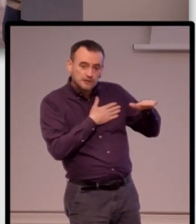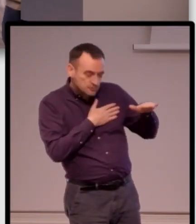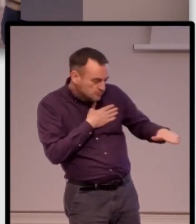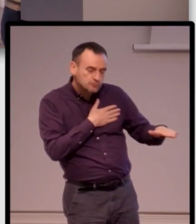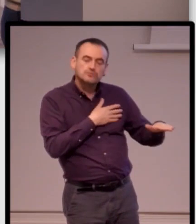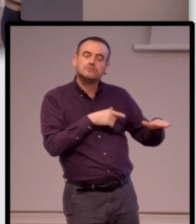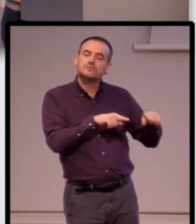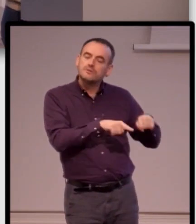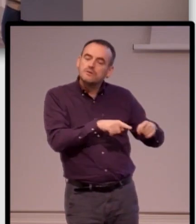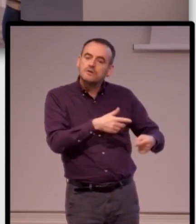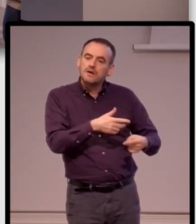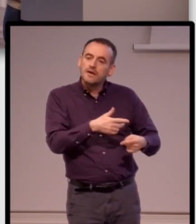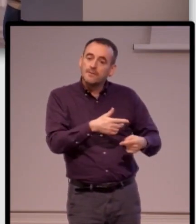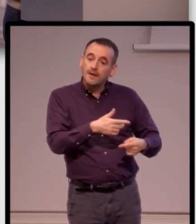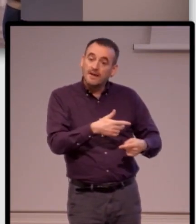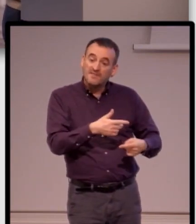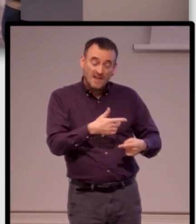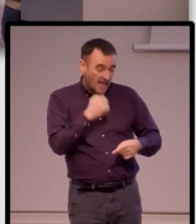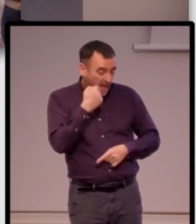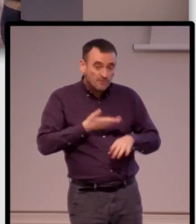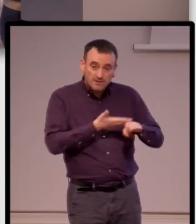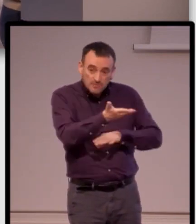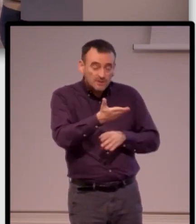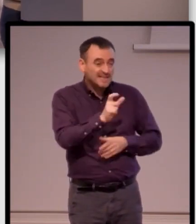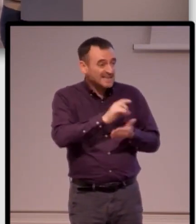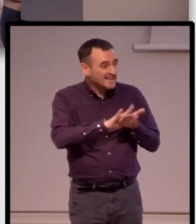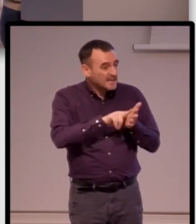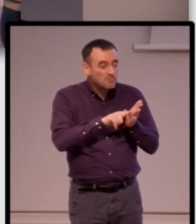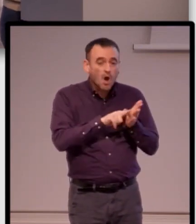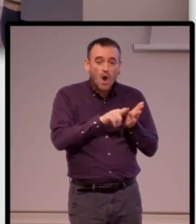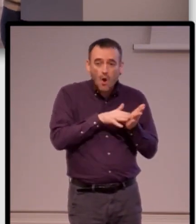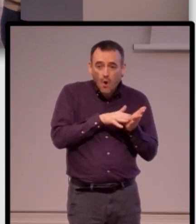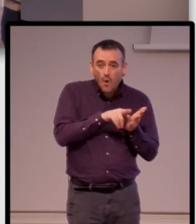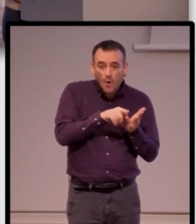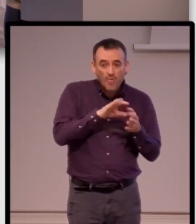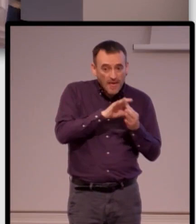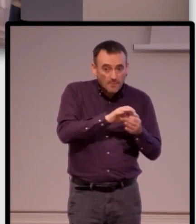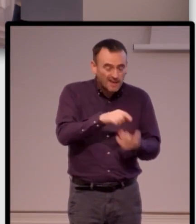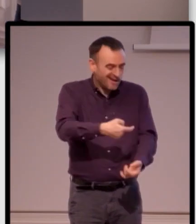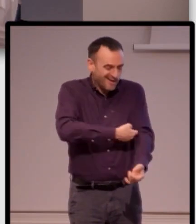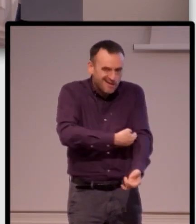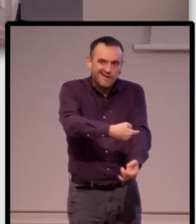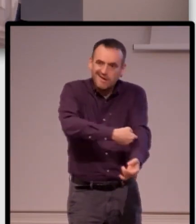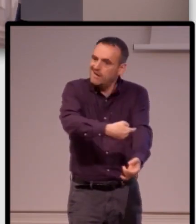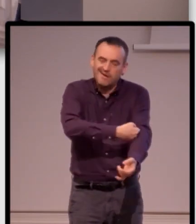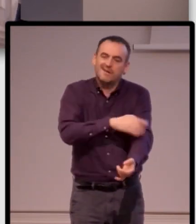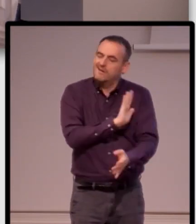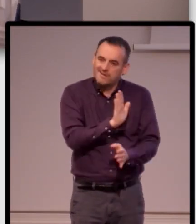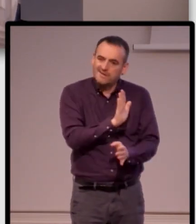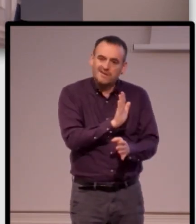have repeated needle pricks every time they have a chemotherapy or other